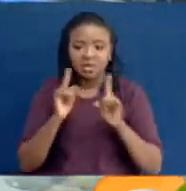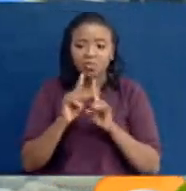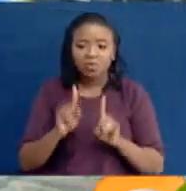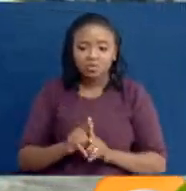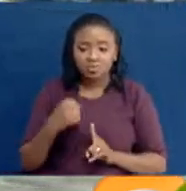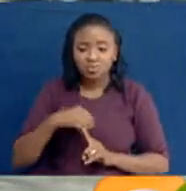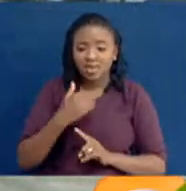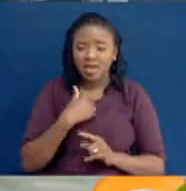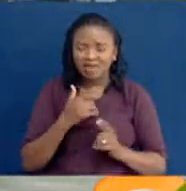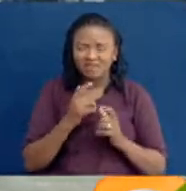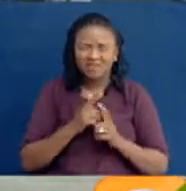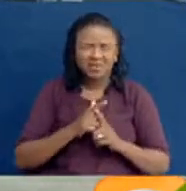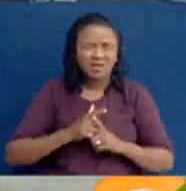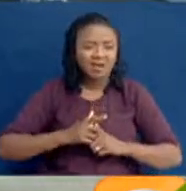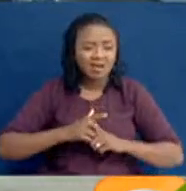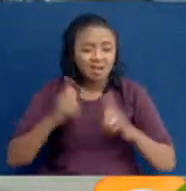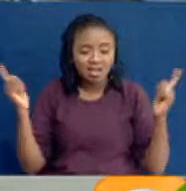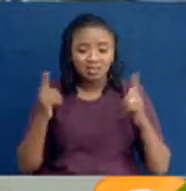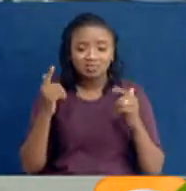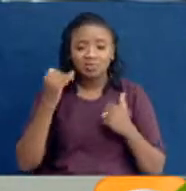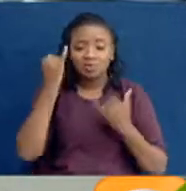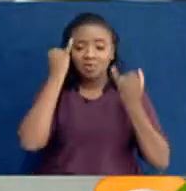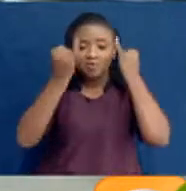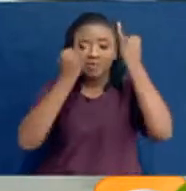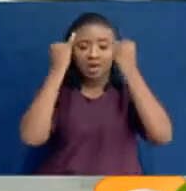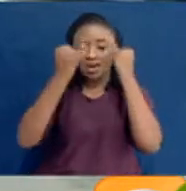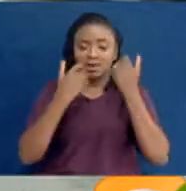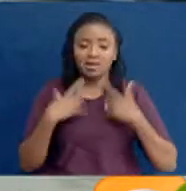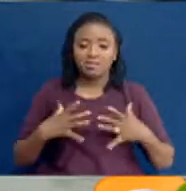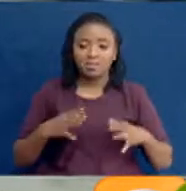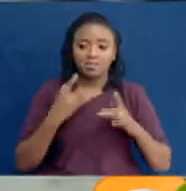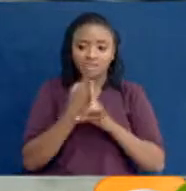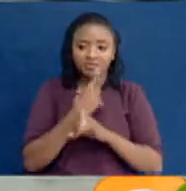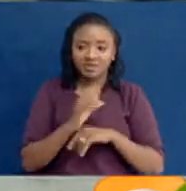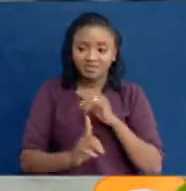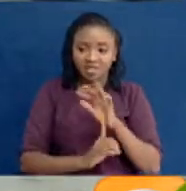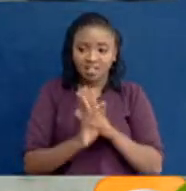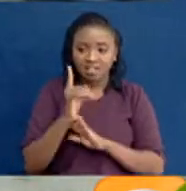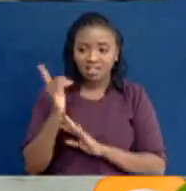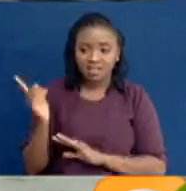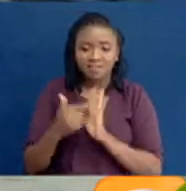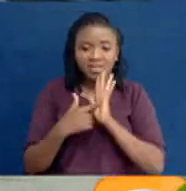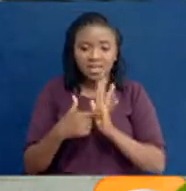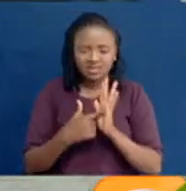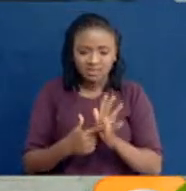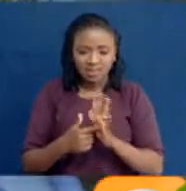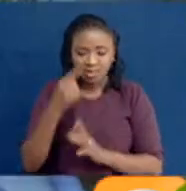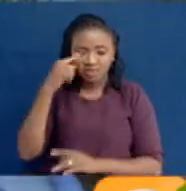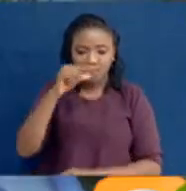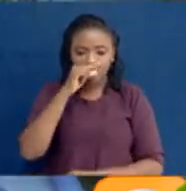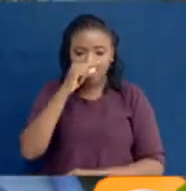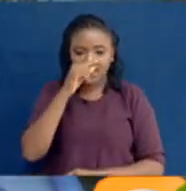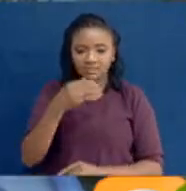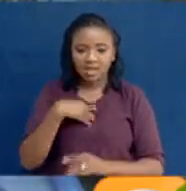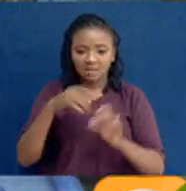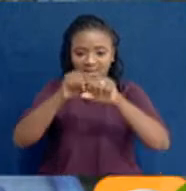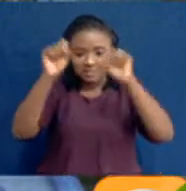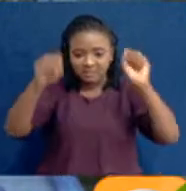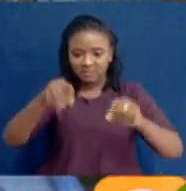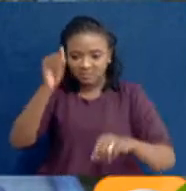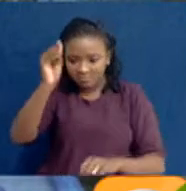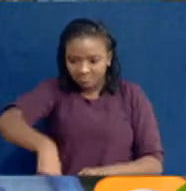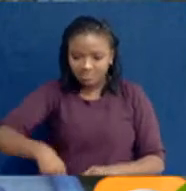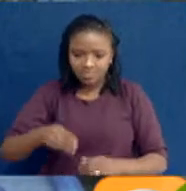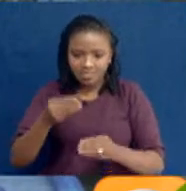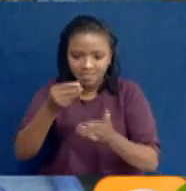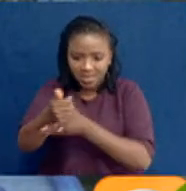of ideas that have been developed by people here, including the very first pay-as-you-go system for gas. So we have people who are making